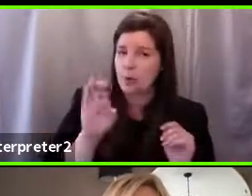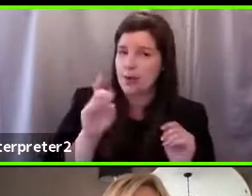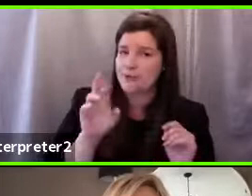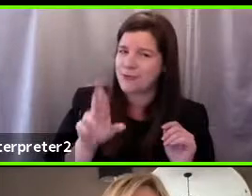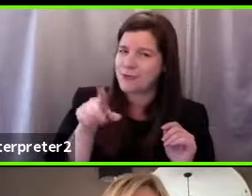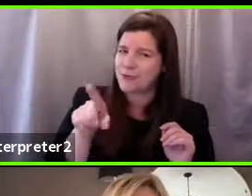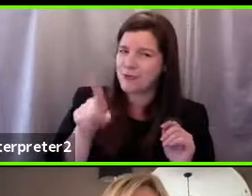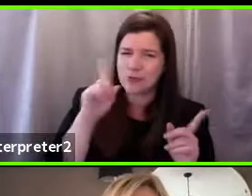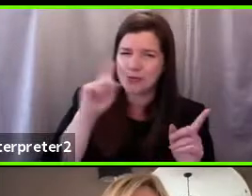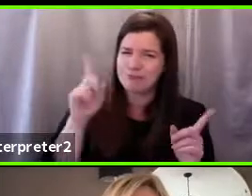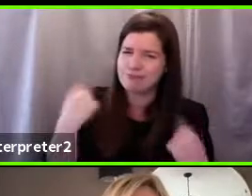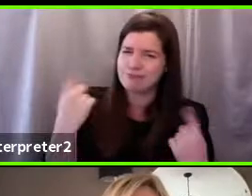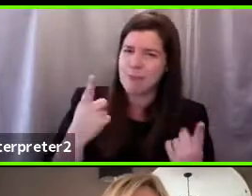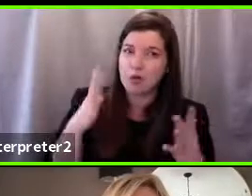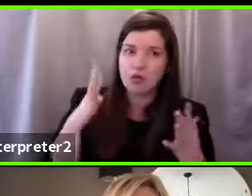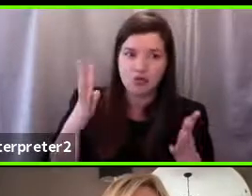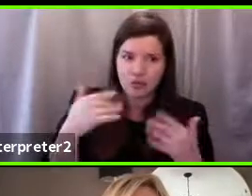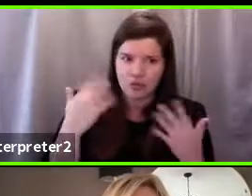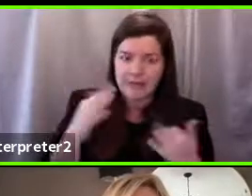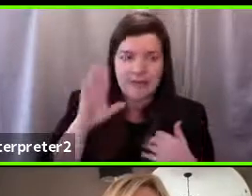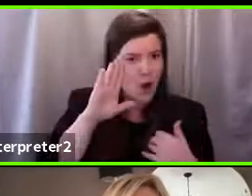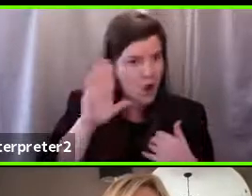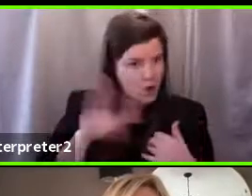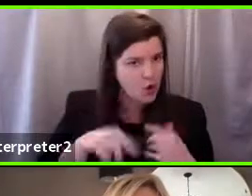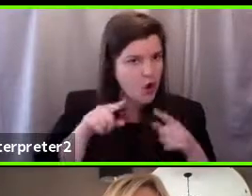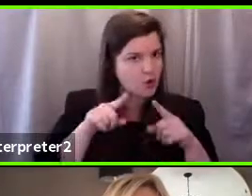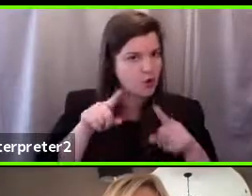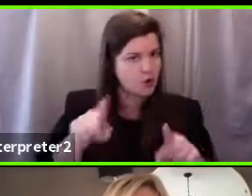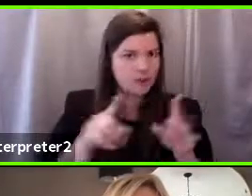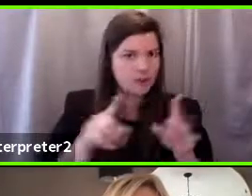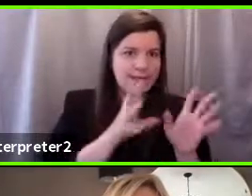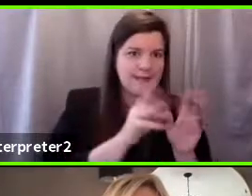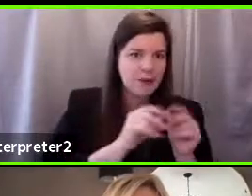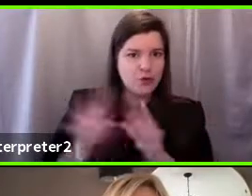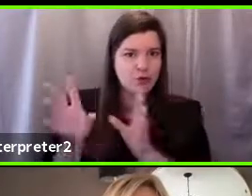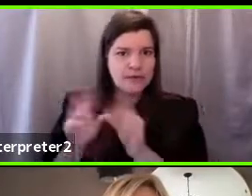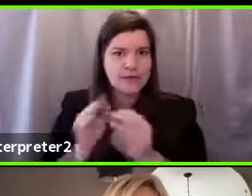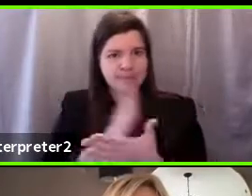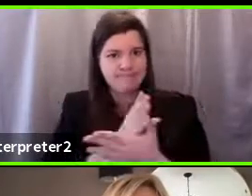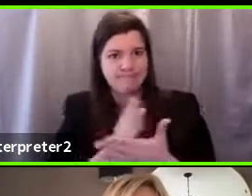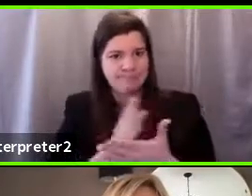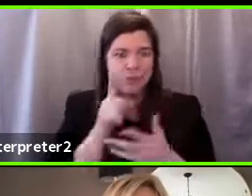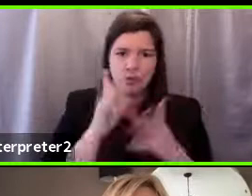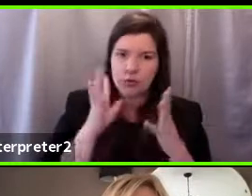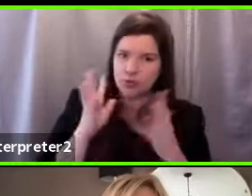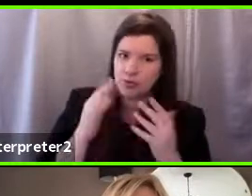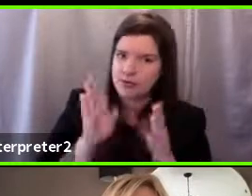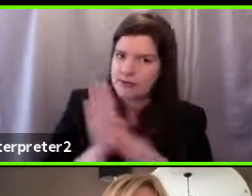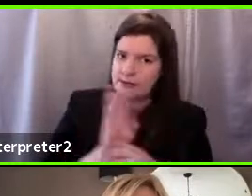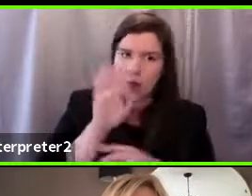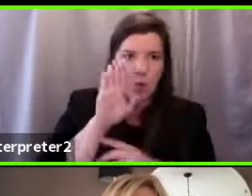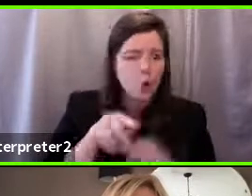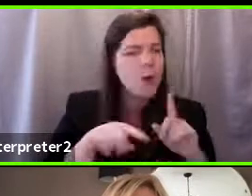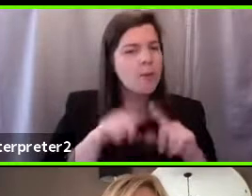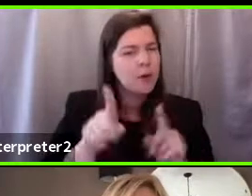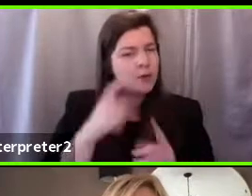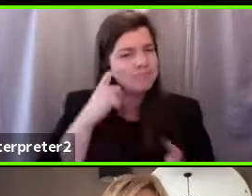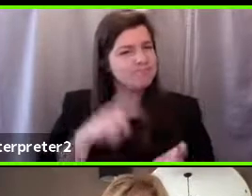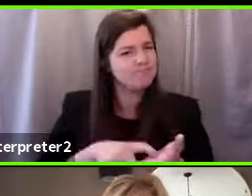busy all interim, but I know that the department is aware that there are a couple of pieces of